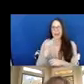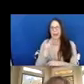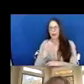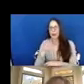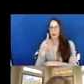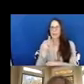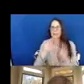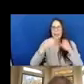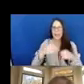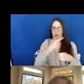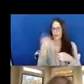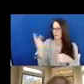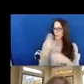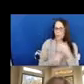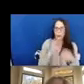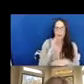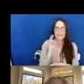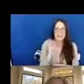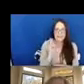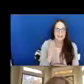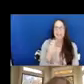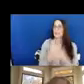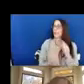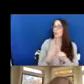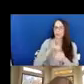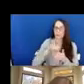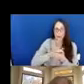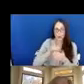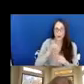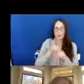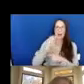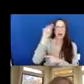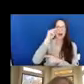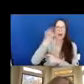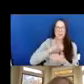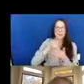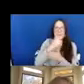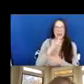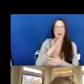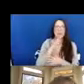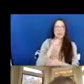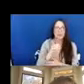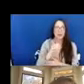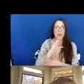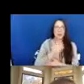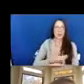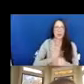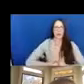70s. We are both New Yorkers, but we are upstate because our 50-year-old daughter lives in the community here.